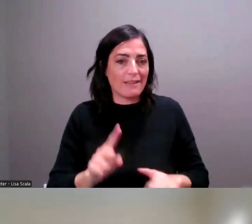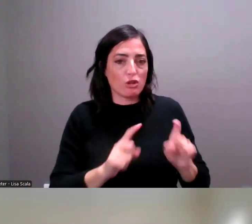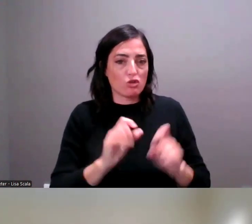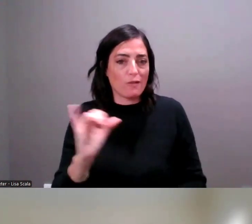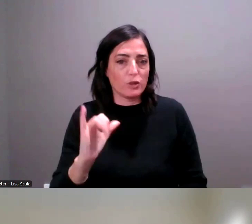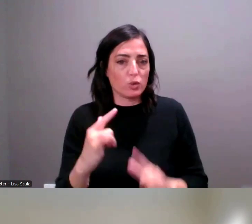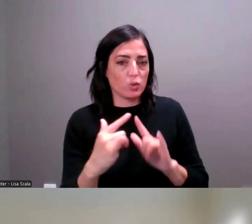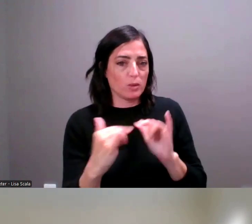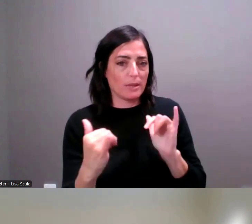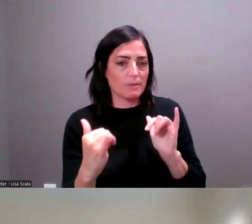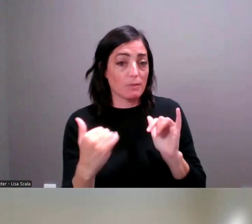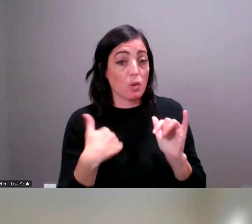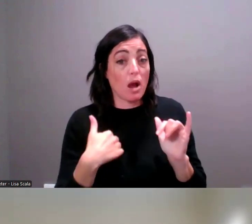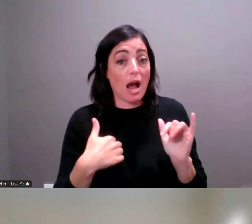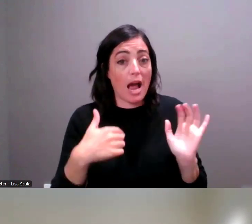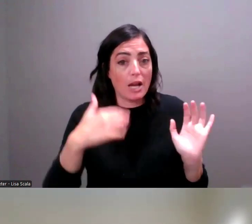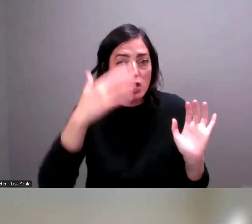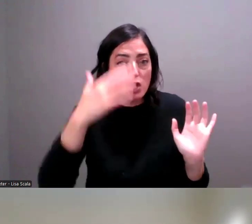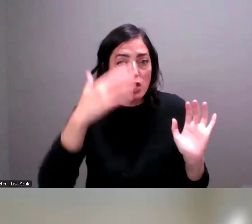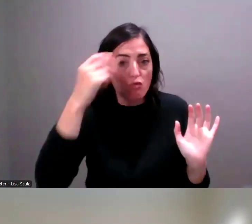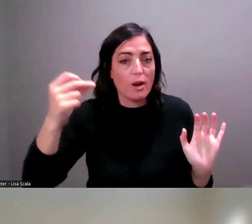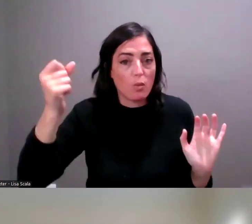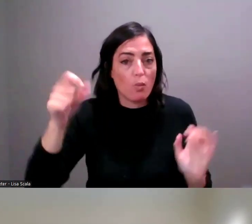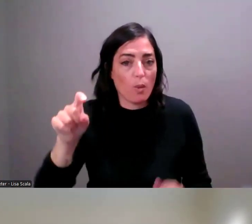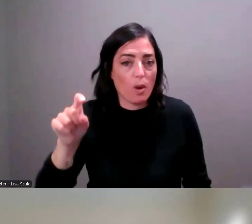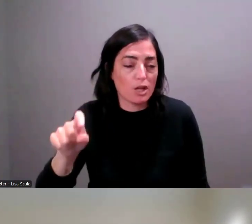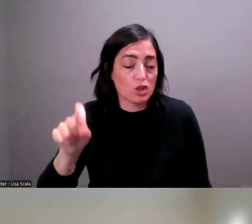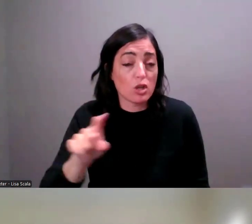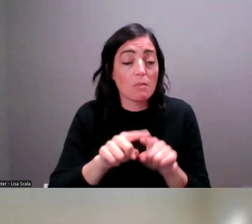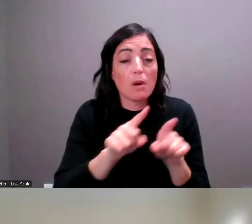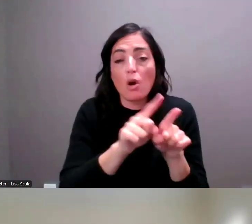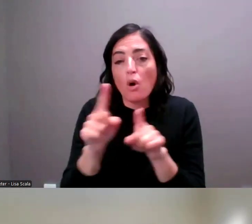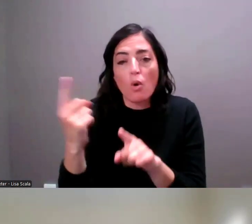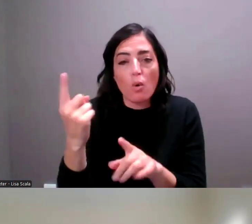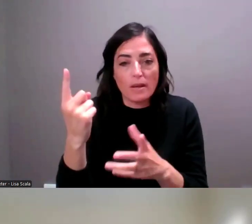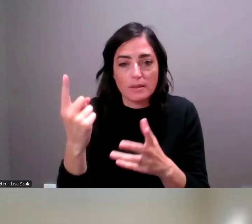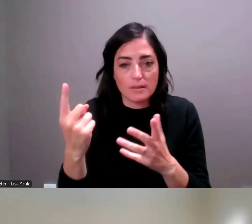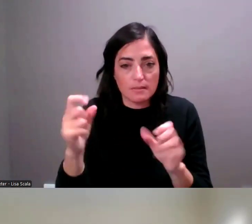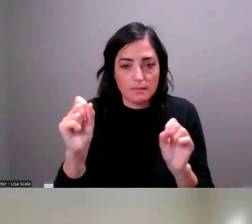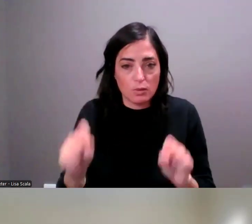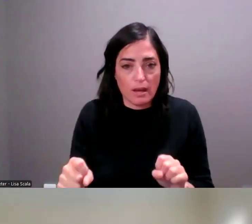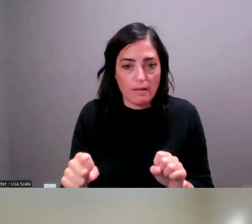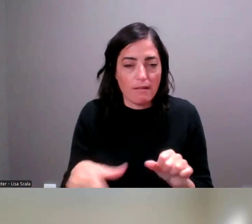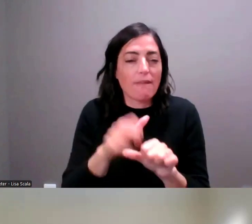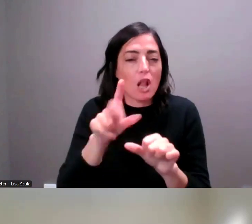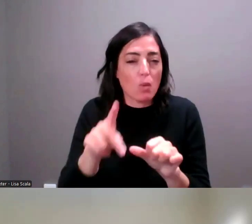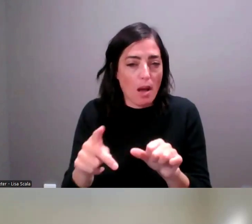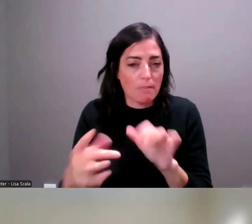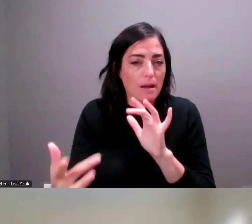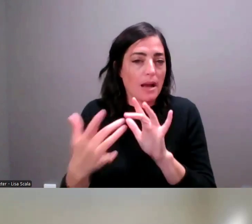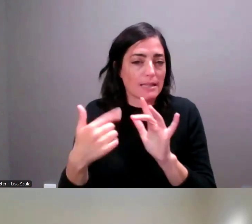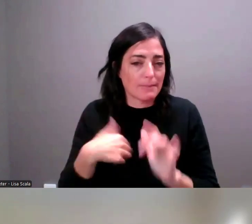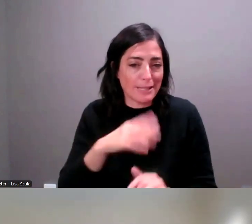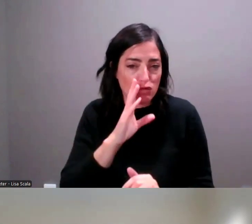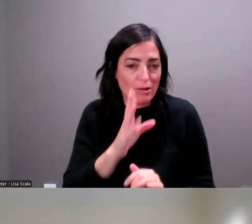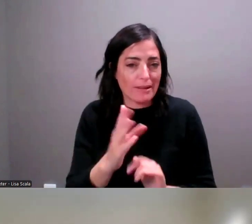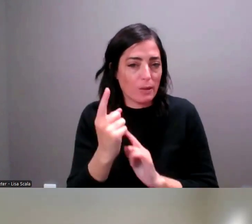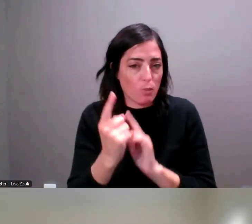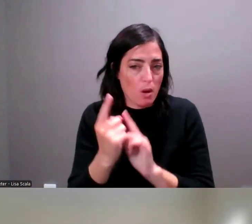surveys. So I should know about them right away, but you can always feel free to also just follow up with me individually if